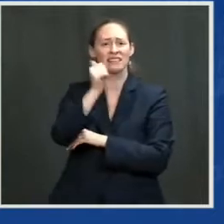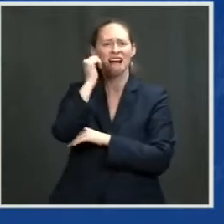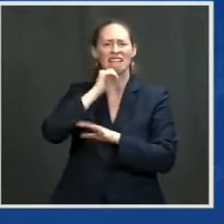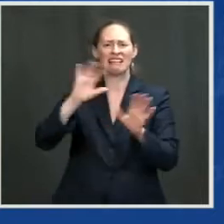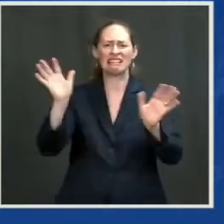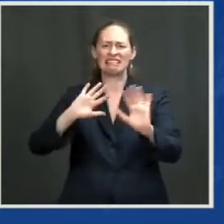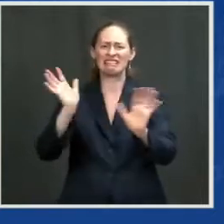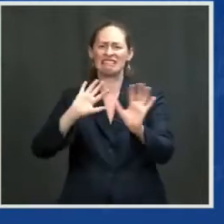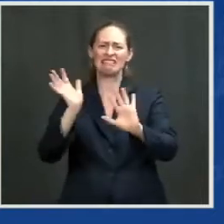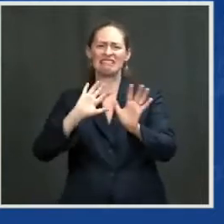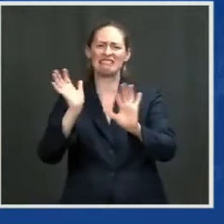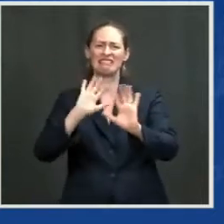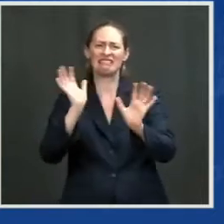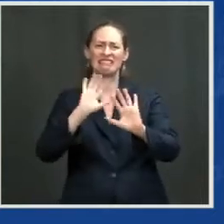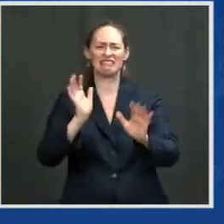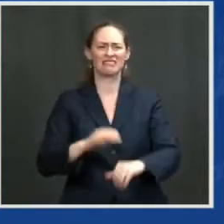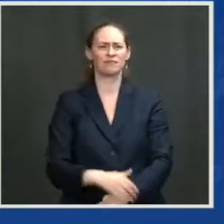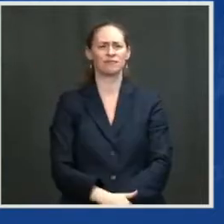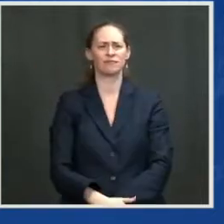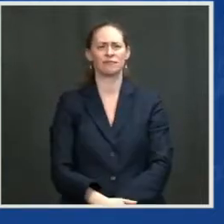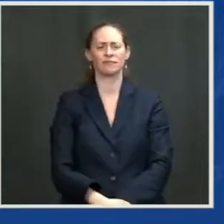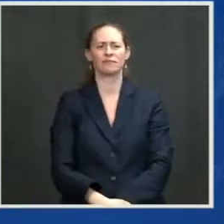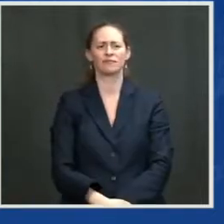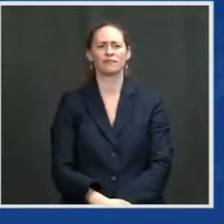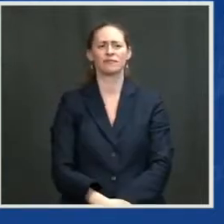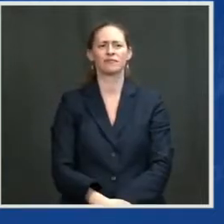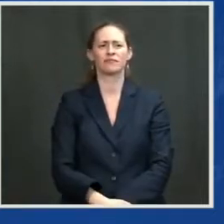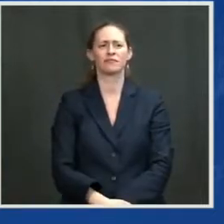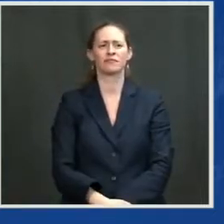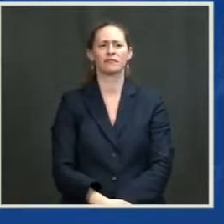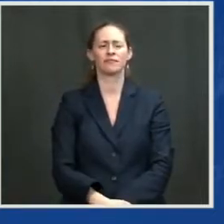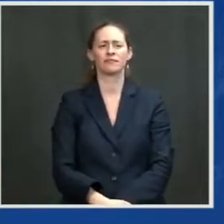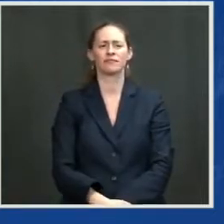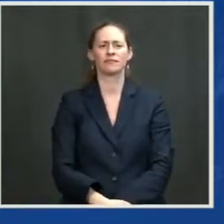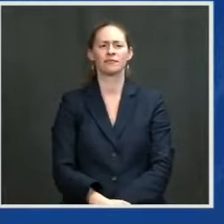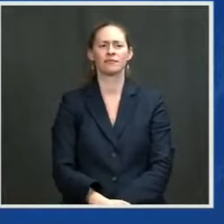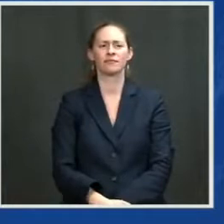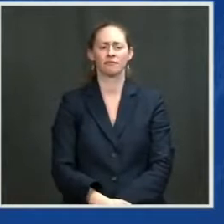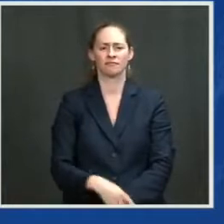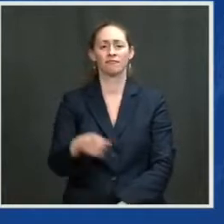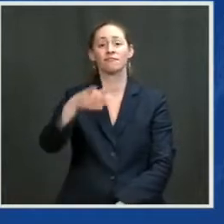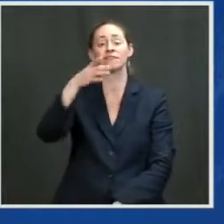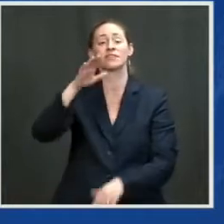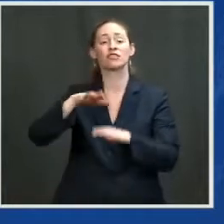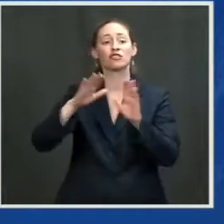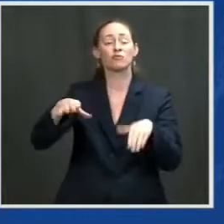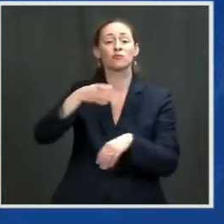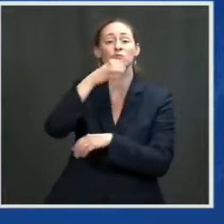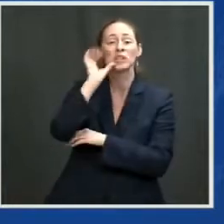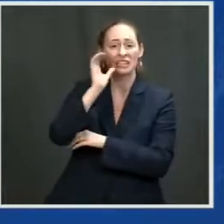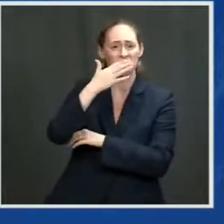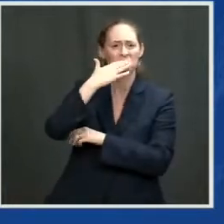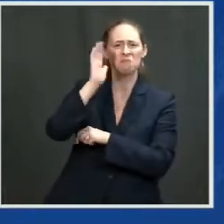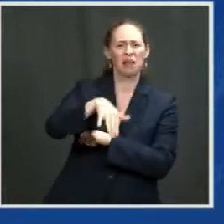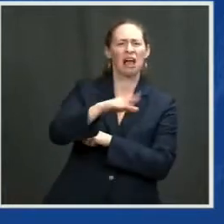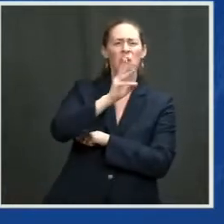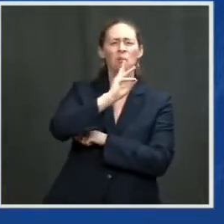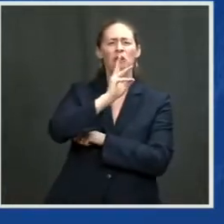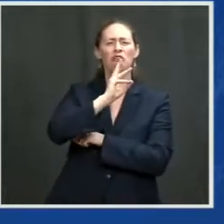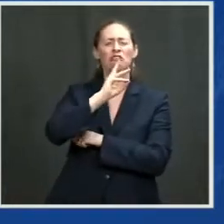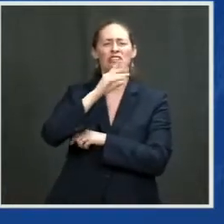schools in America have lead pipes leading, 400,000, yes, that's right, 400,000 have lead